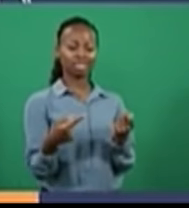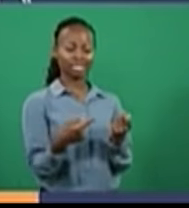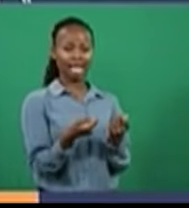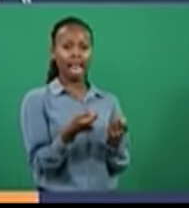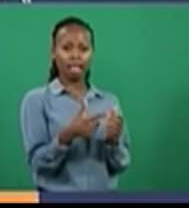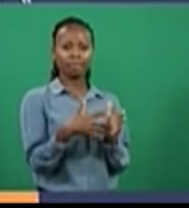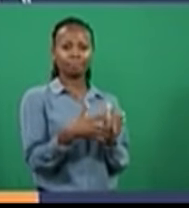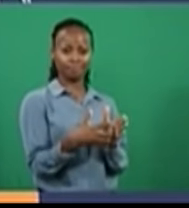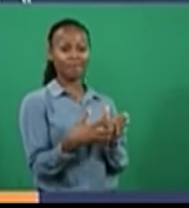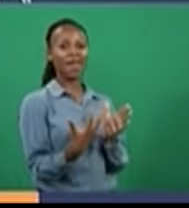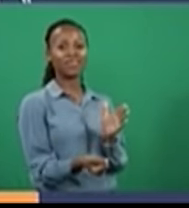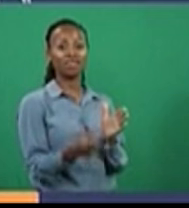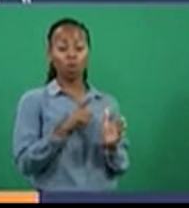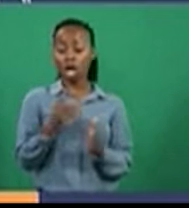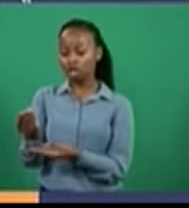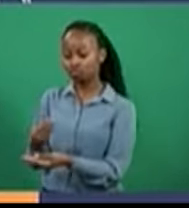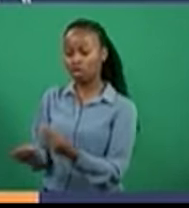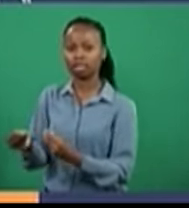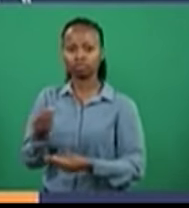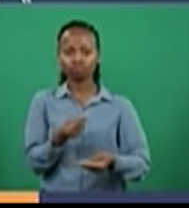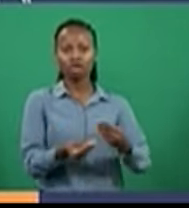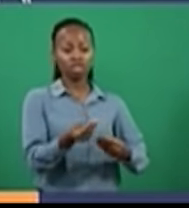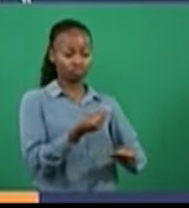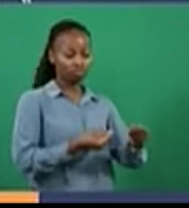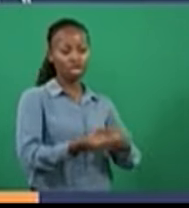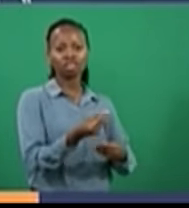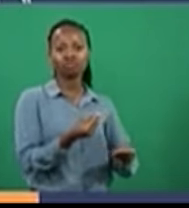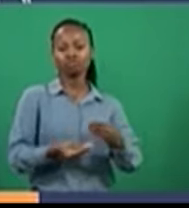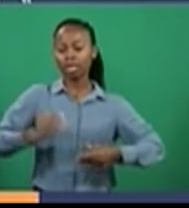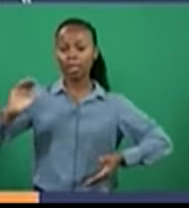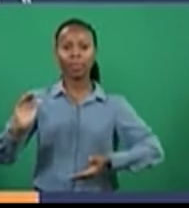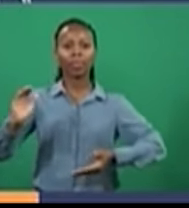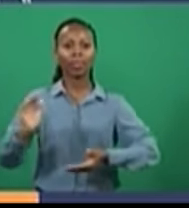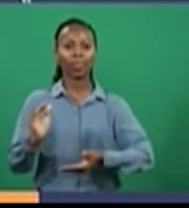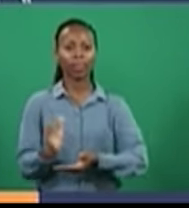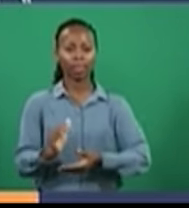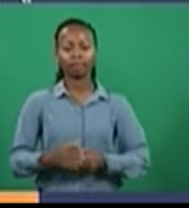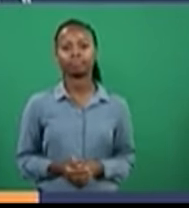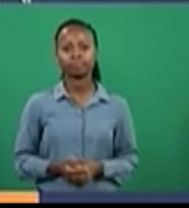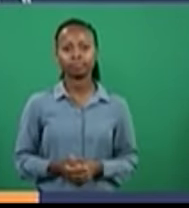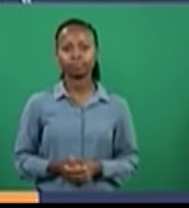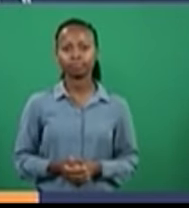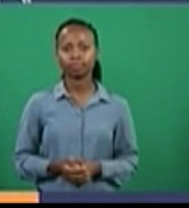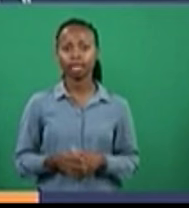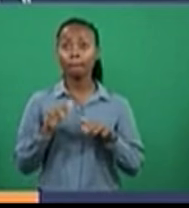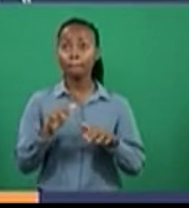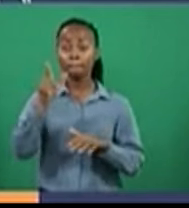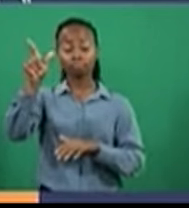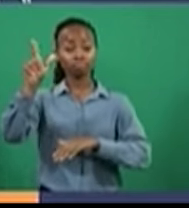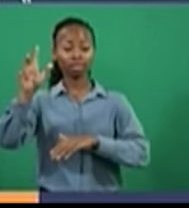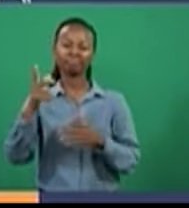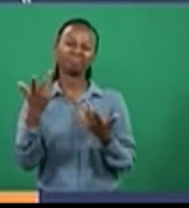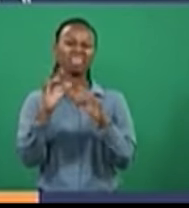terms of trade. Furthermore, investors see significant near-term domestic